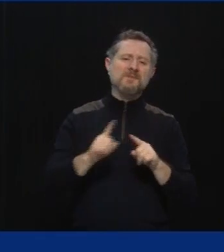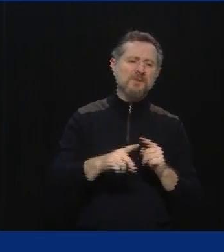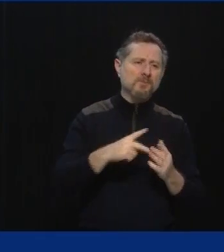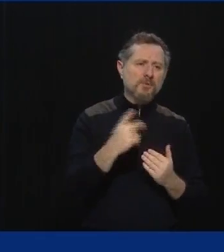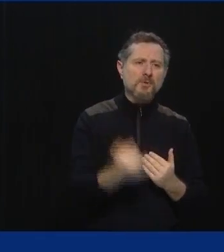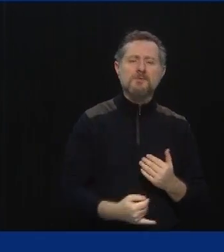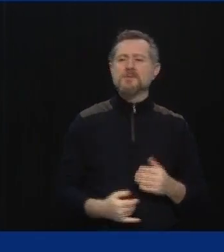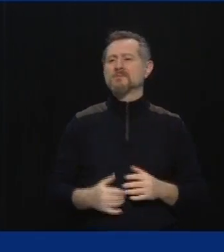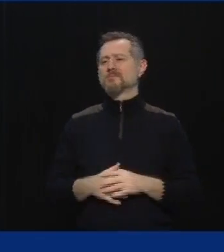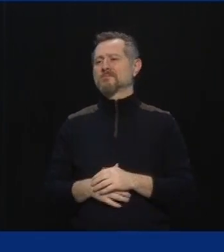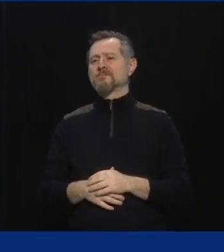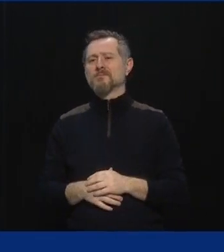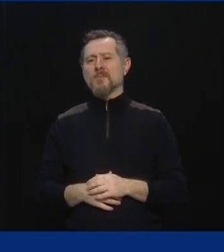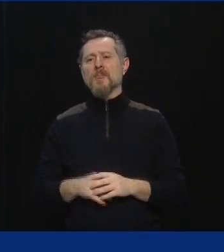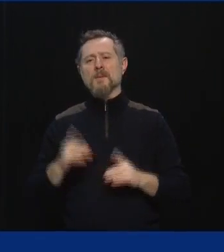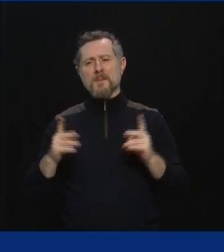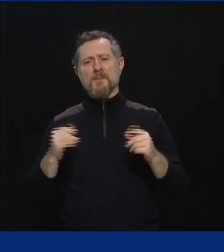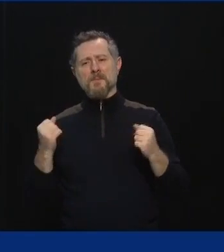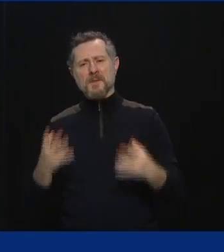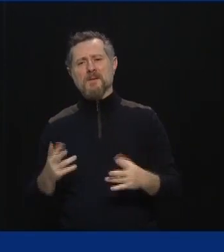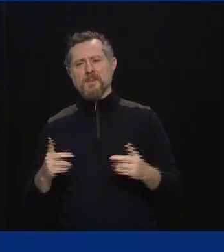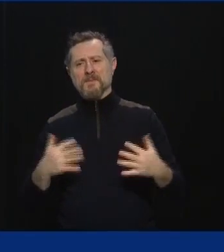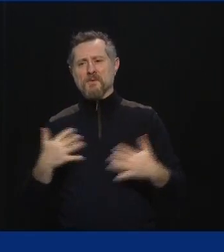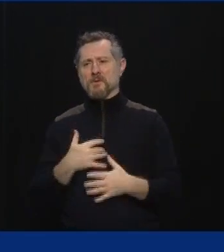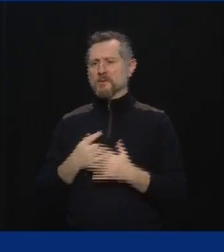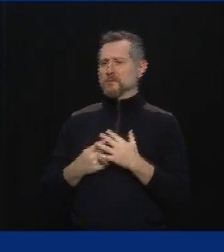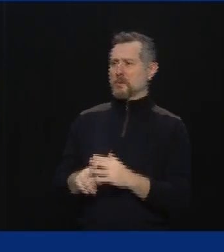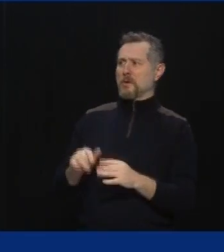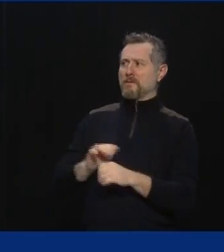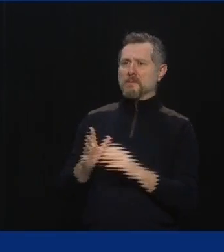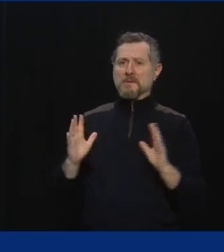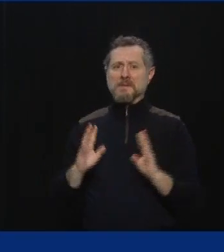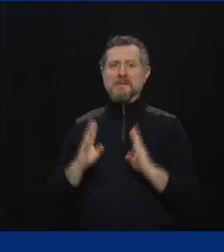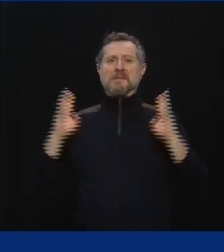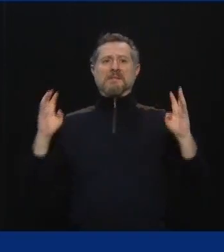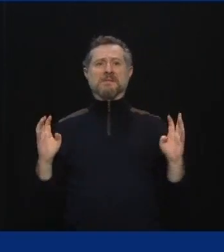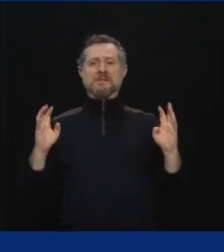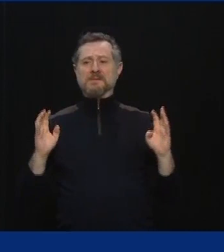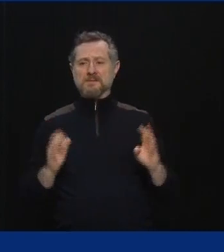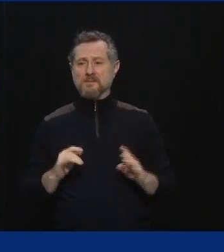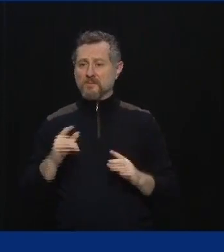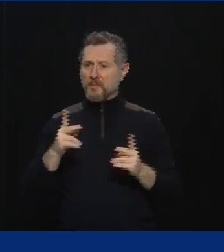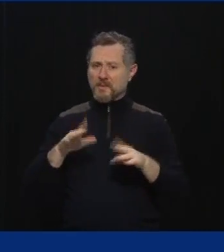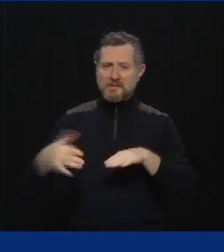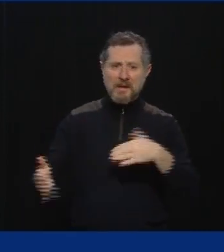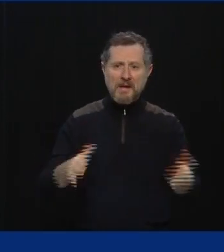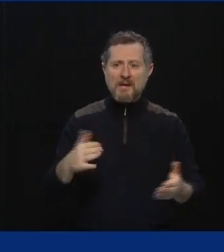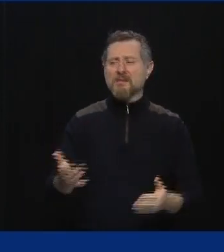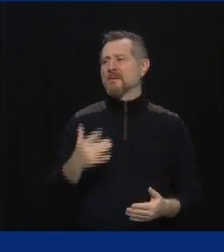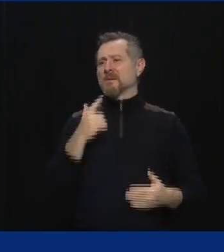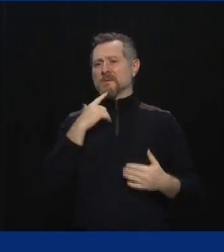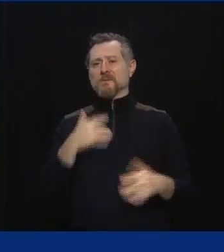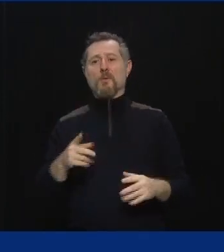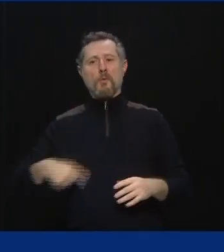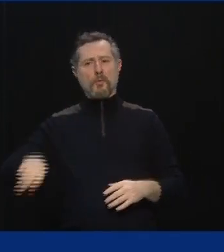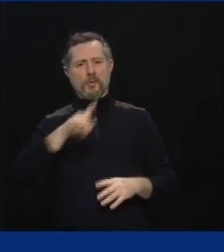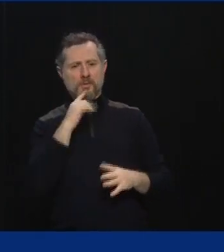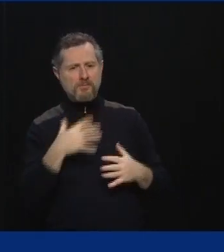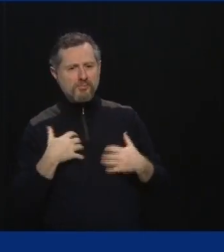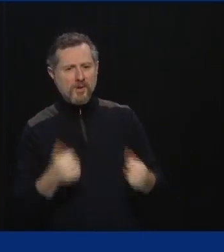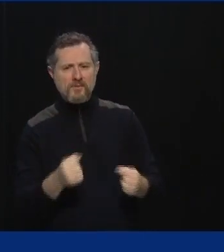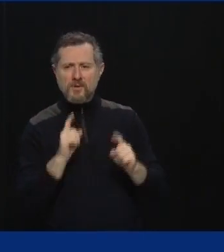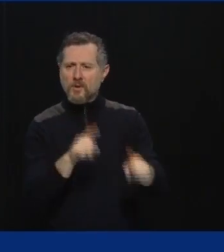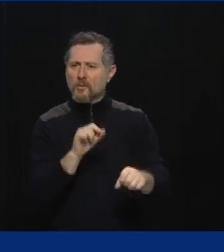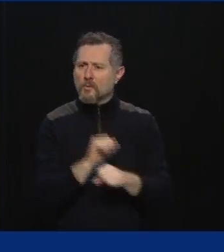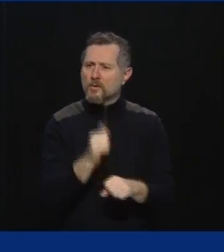fear was permeating throughout our society, throughout our community. It was real. People were losing their lives. And these brave heroes kept showing up. So